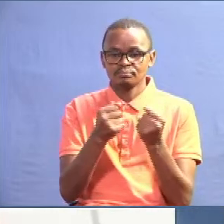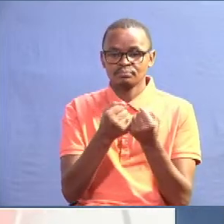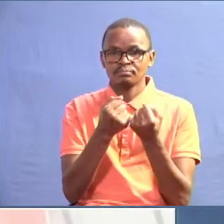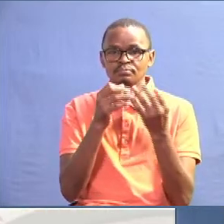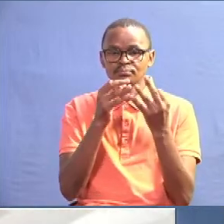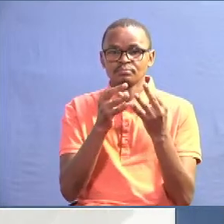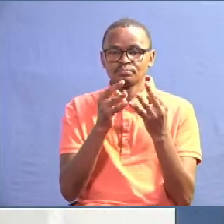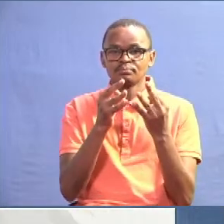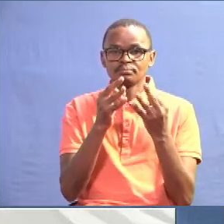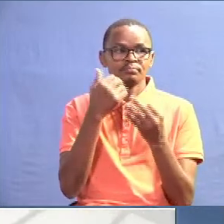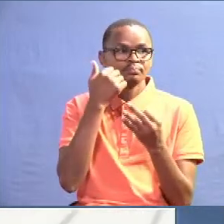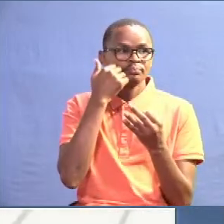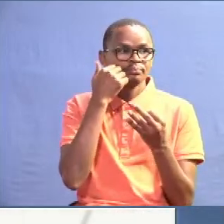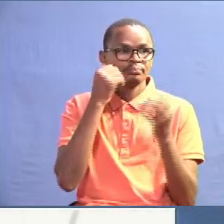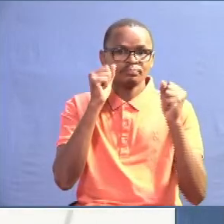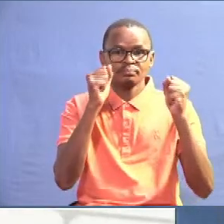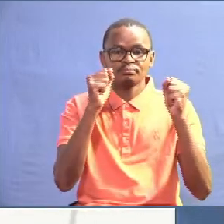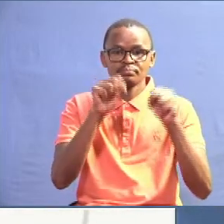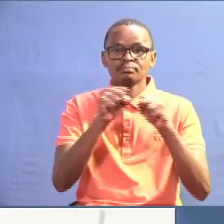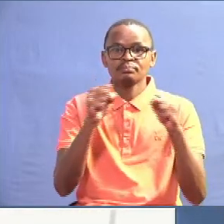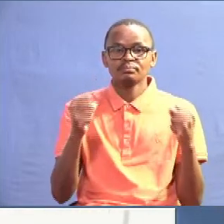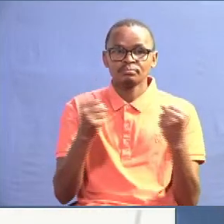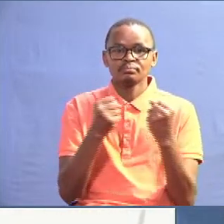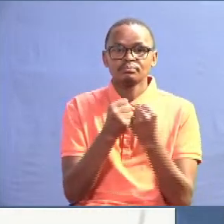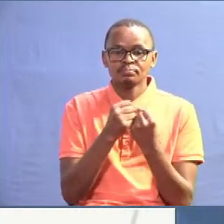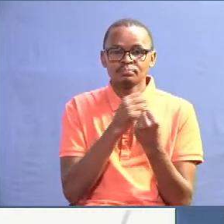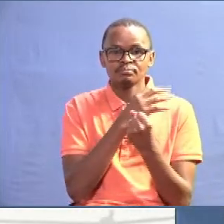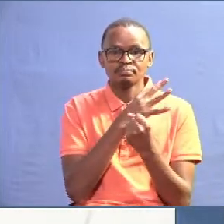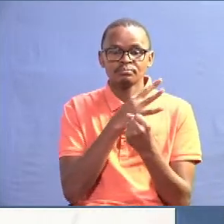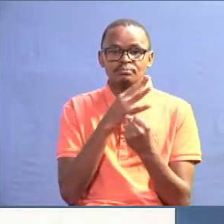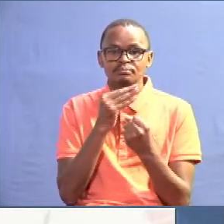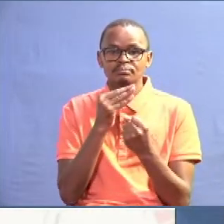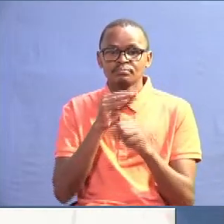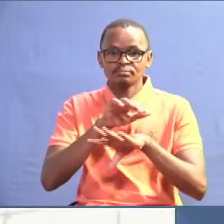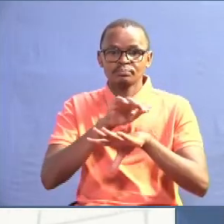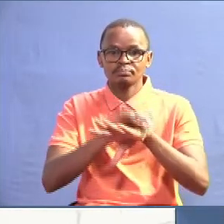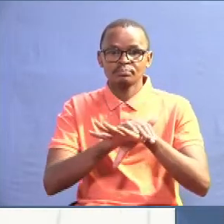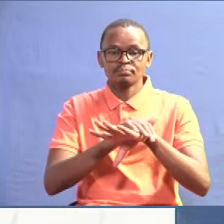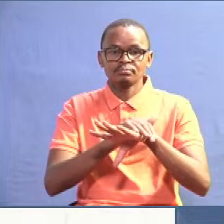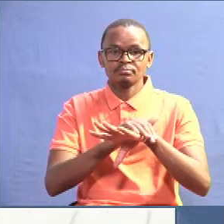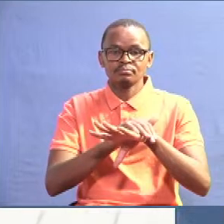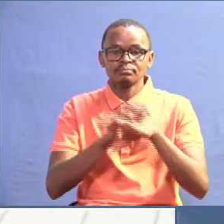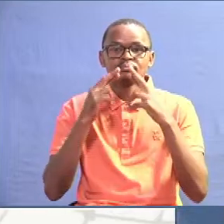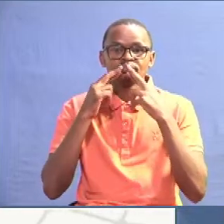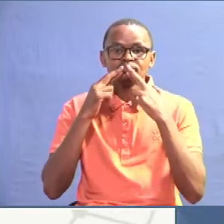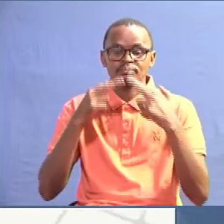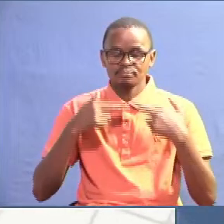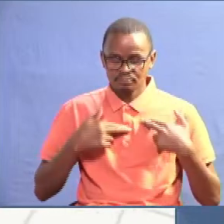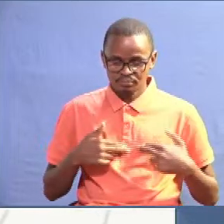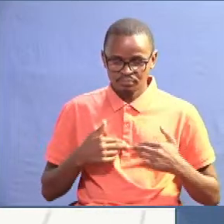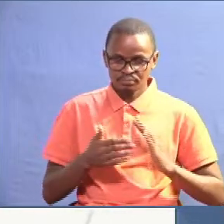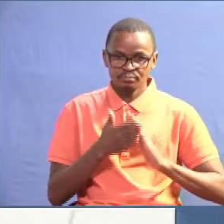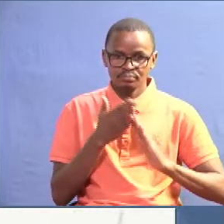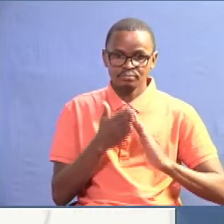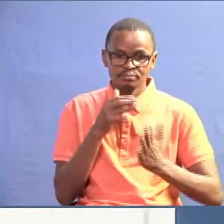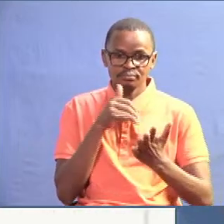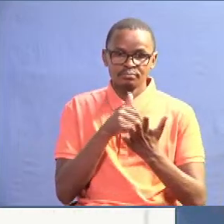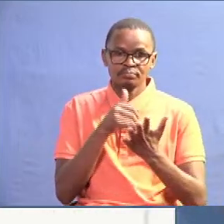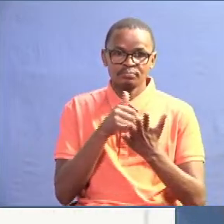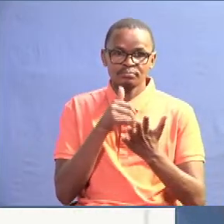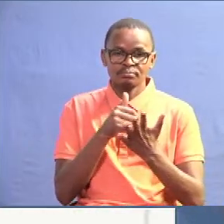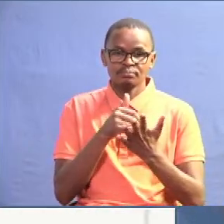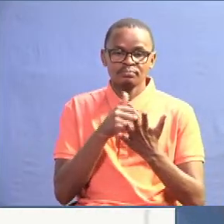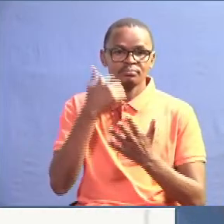disease, building stronger health systems, and detecting, preventing, and responding to health emergencies, including